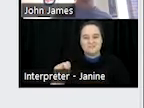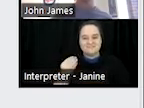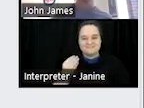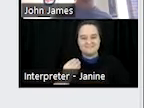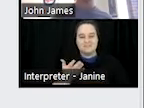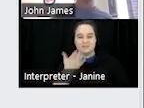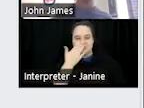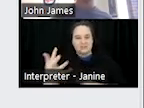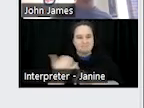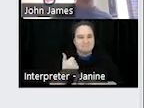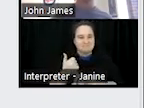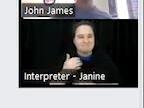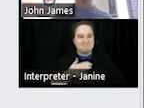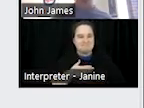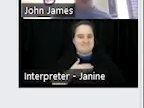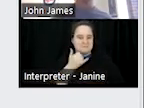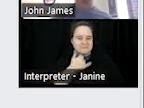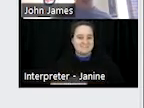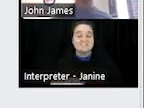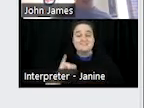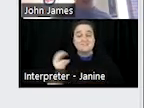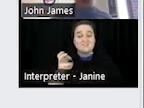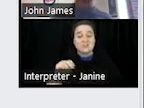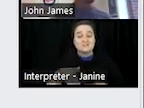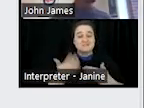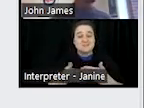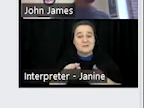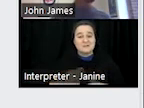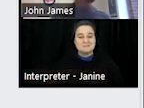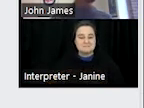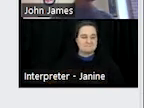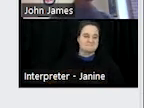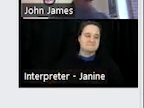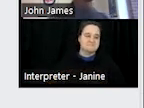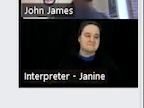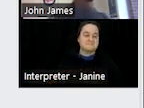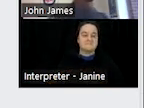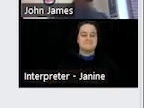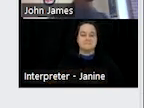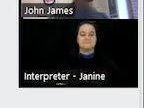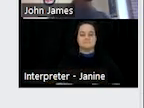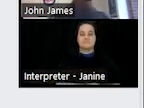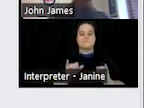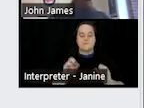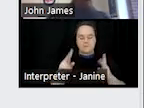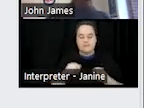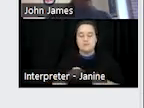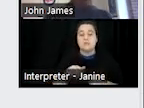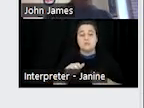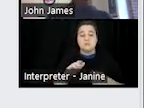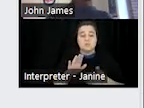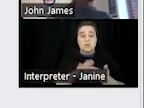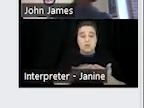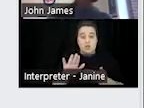that you guys catch my mistakes. John, you're next. Okay, so how has college shaped me or